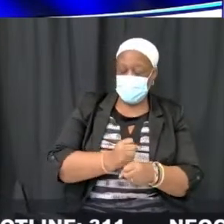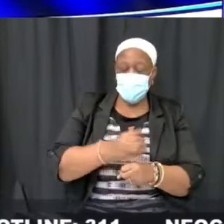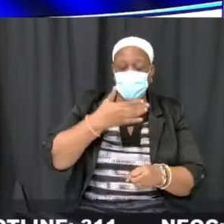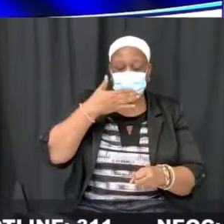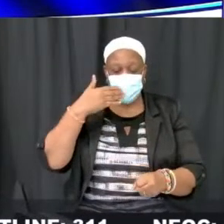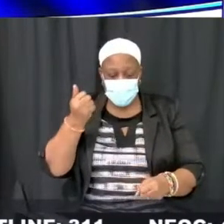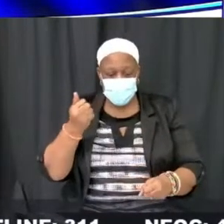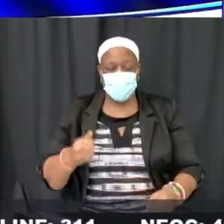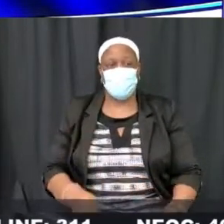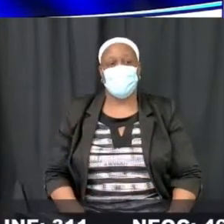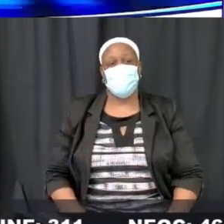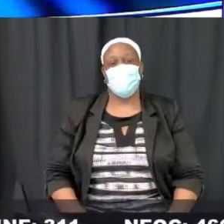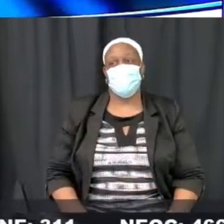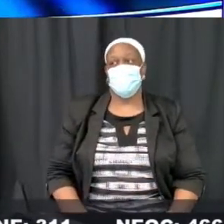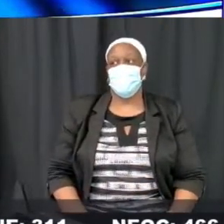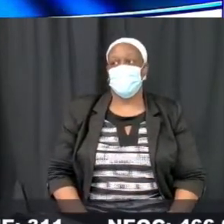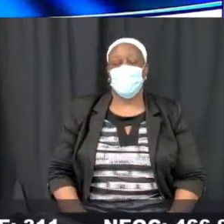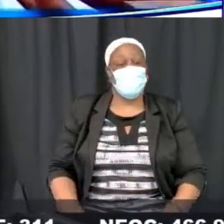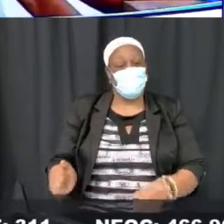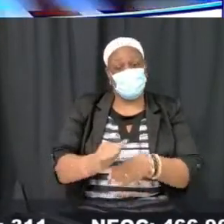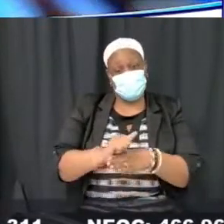and training, etc.,